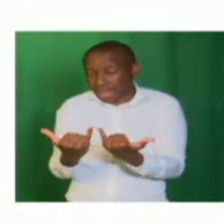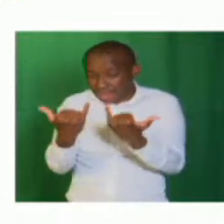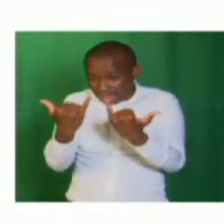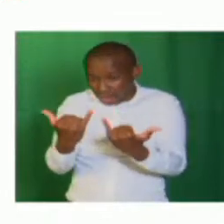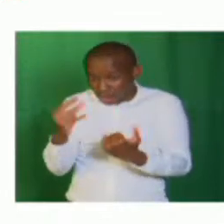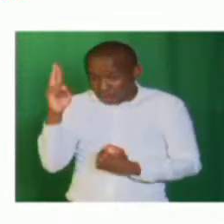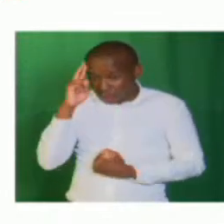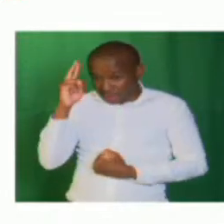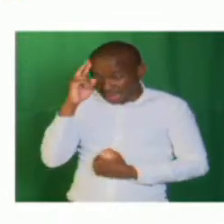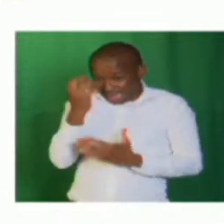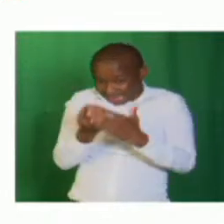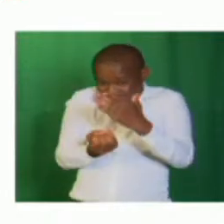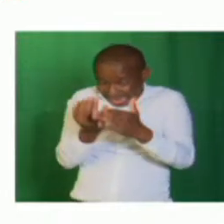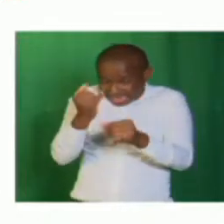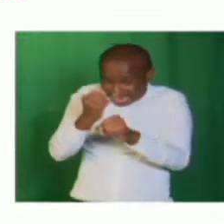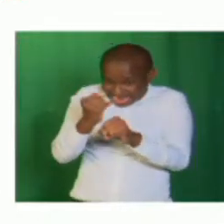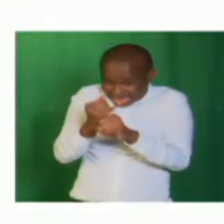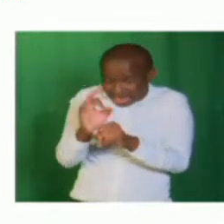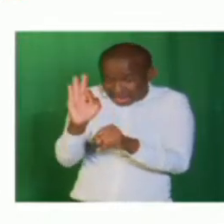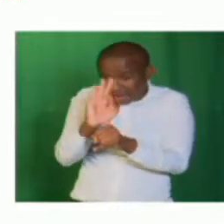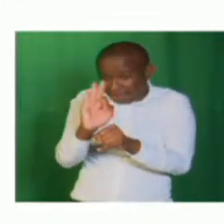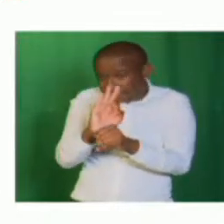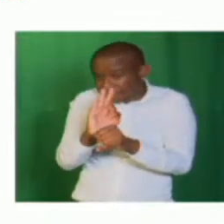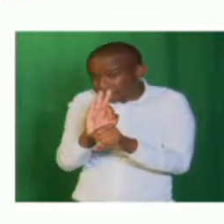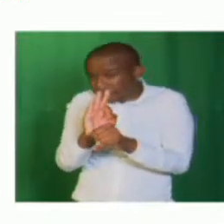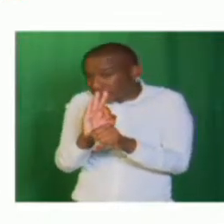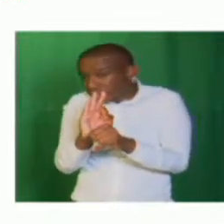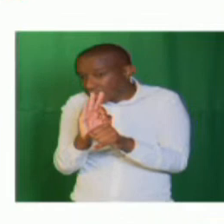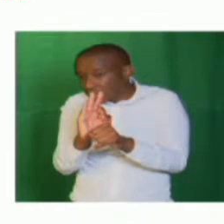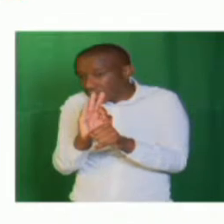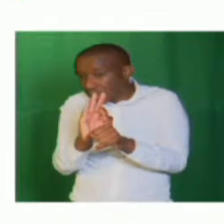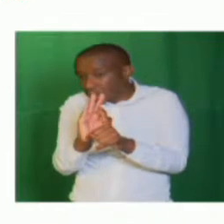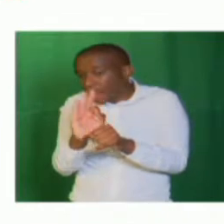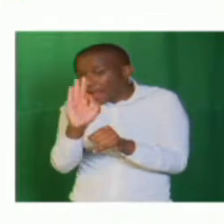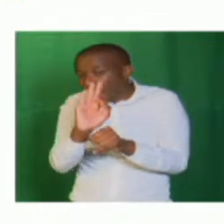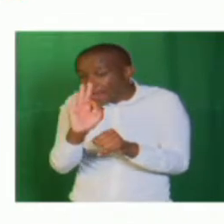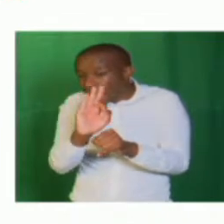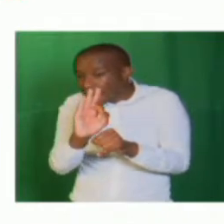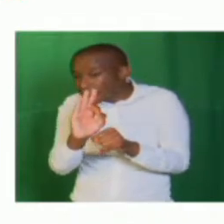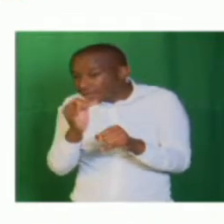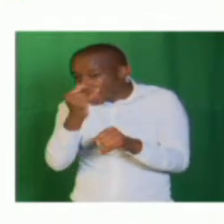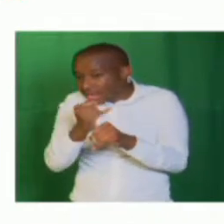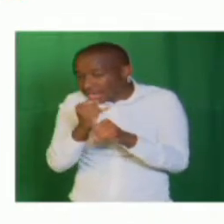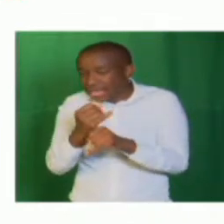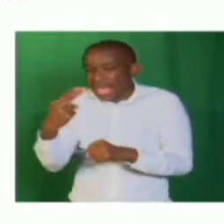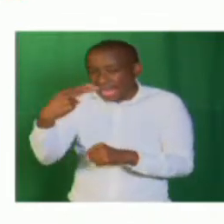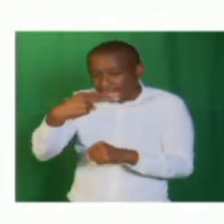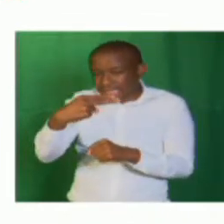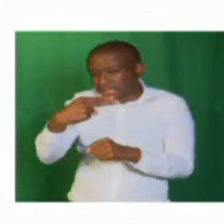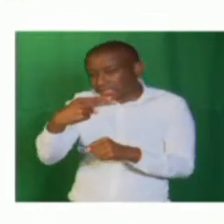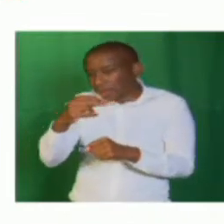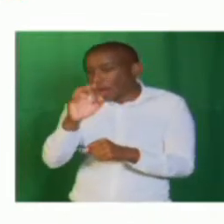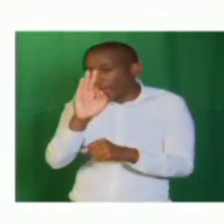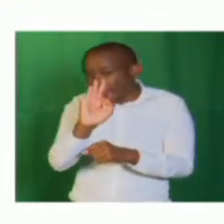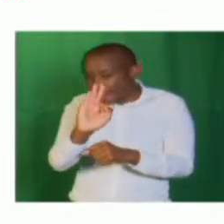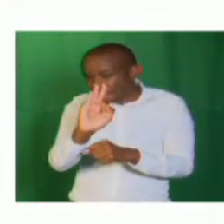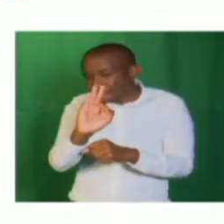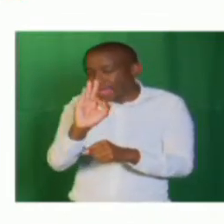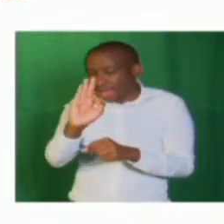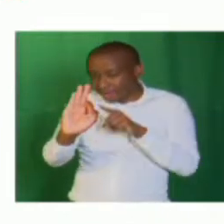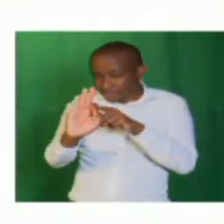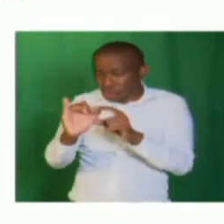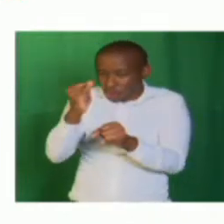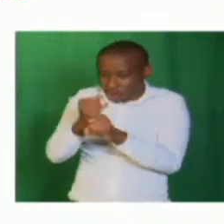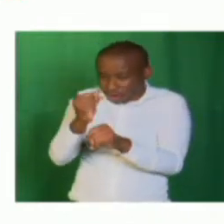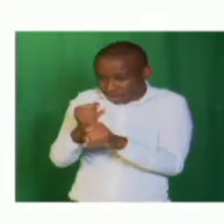remember, we start with the inner function. And the inner function in this case, it's the function of f of x. So we go to the inner